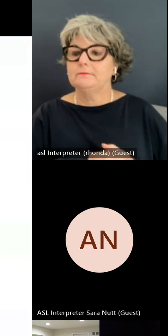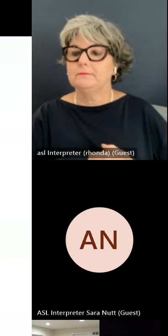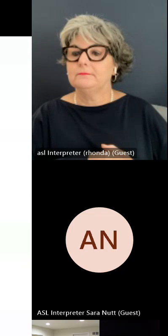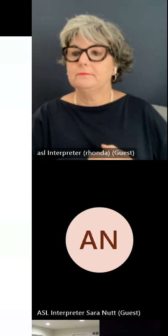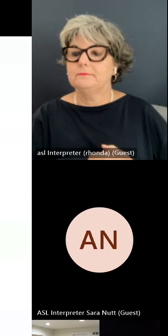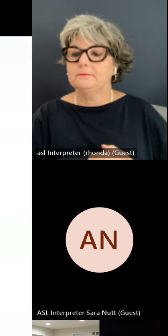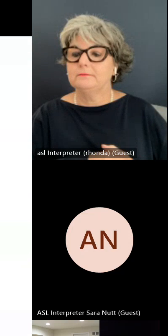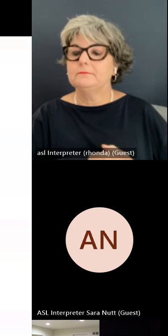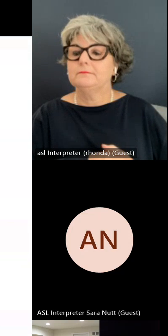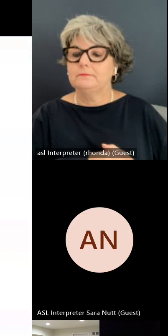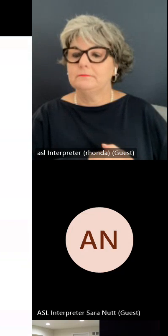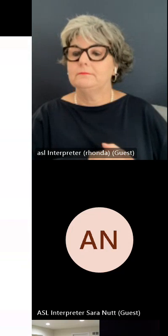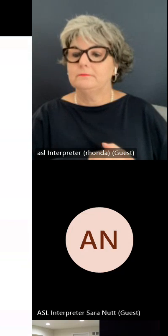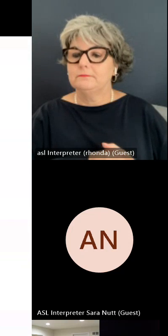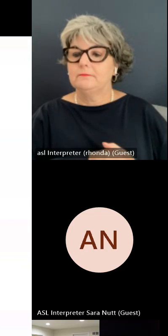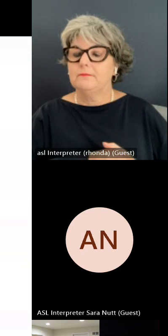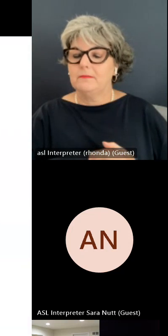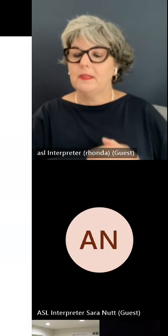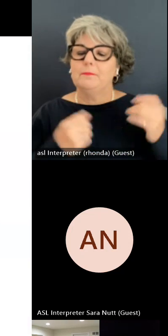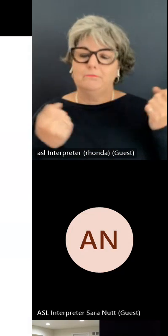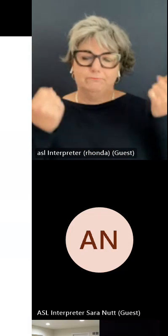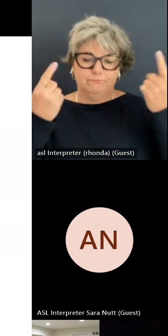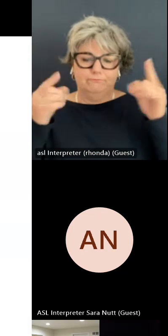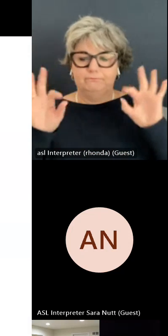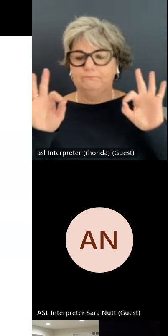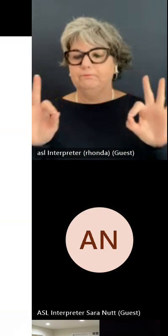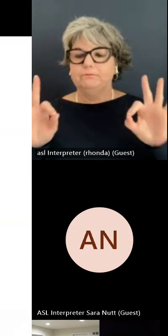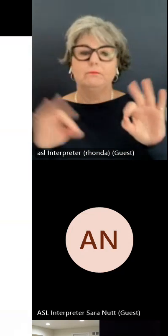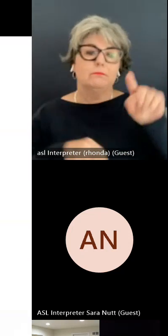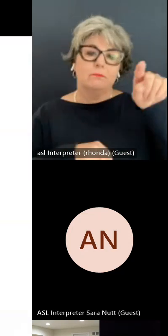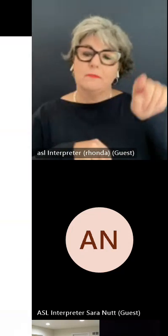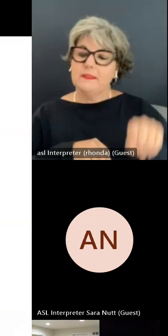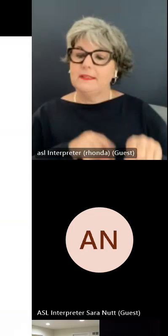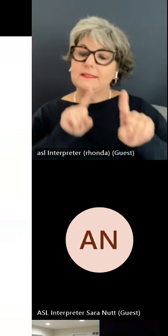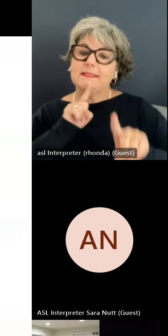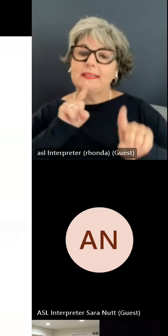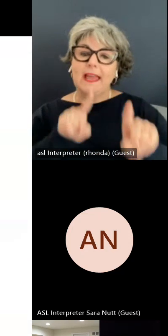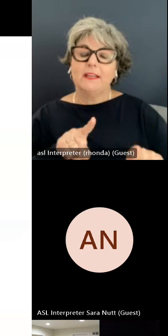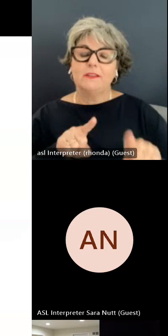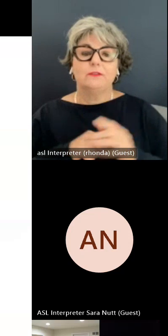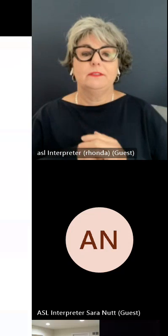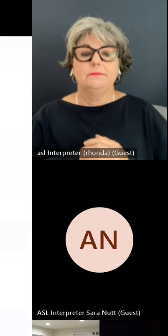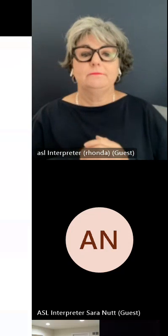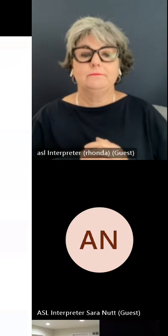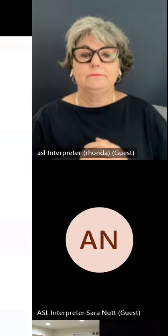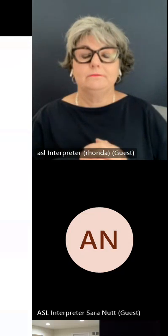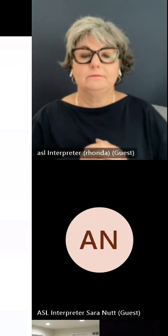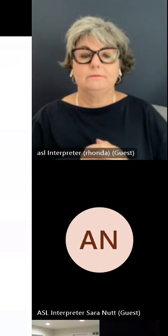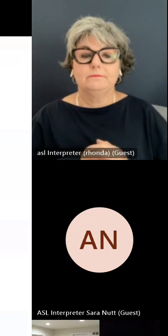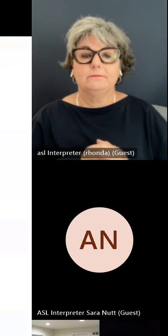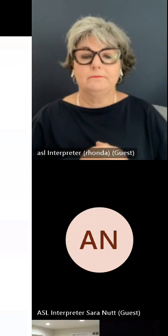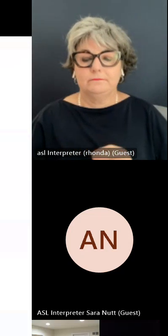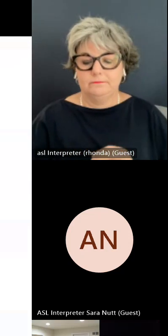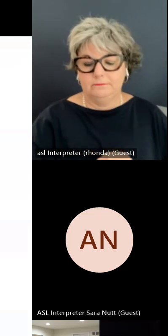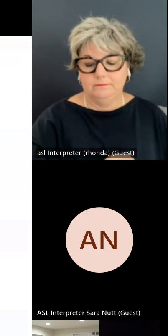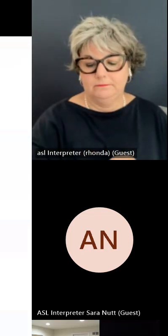Yeah, there you go. People are getting it. So here's the answers, right? So it's